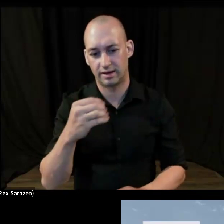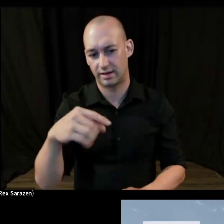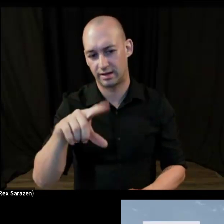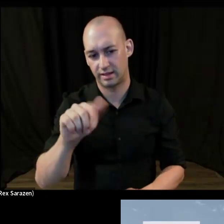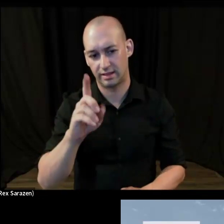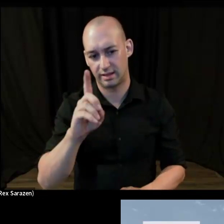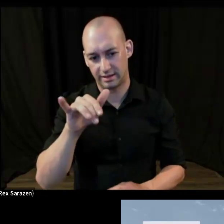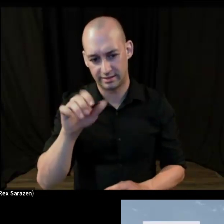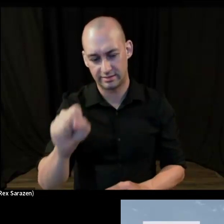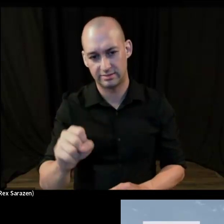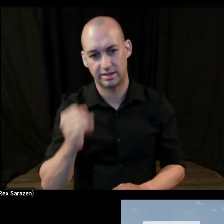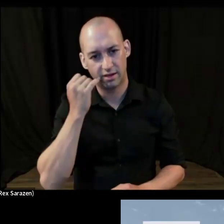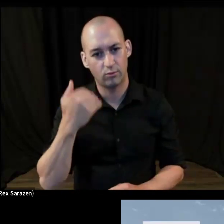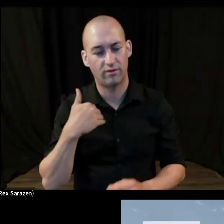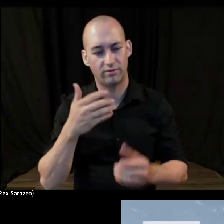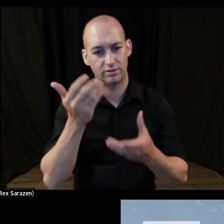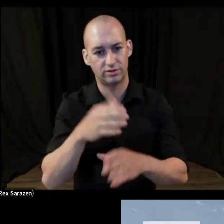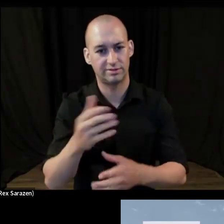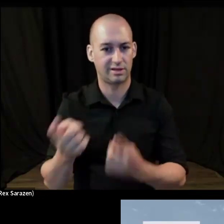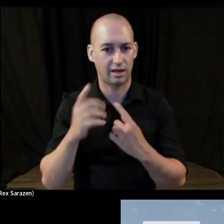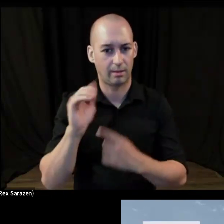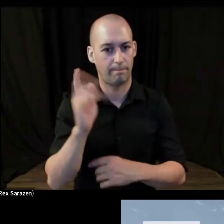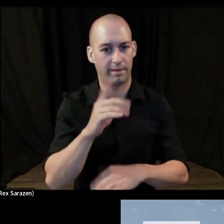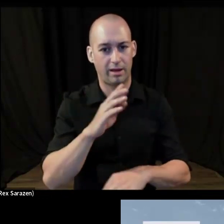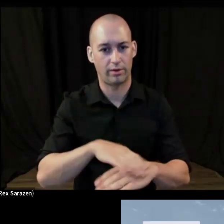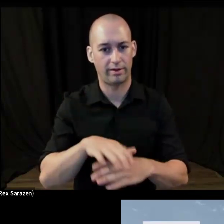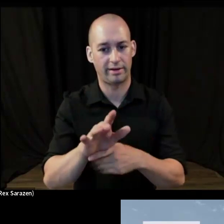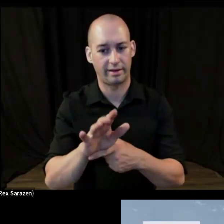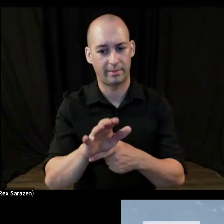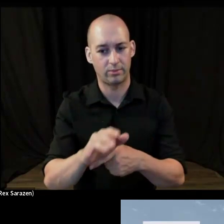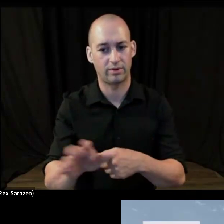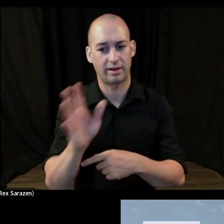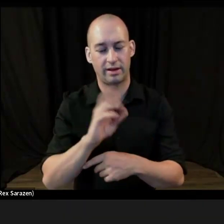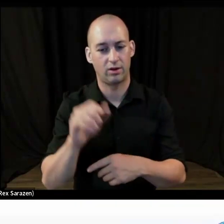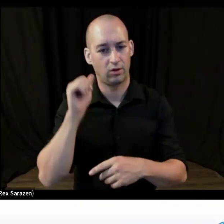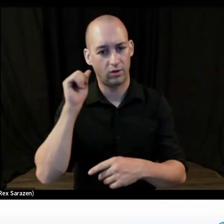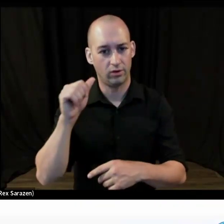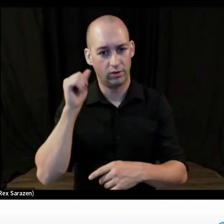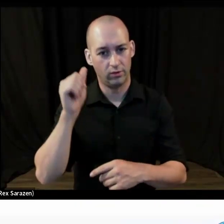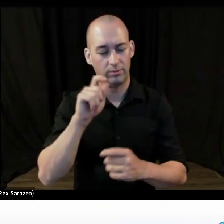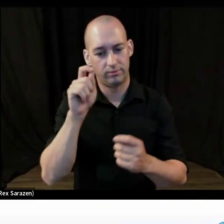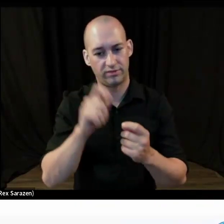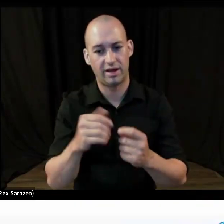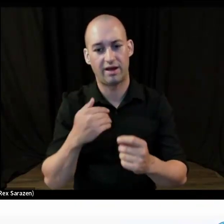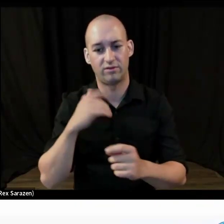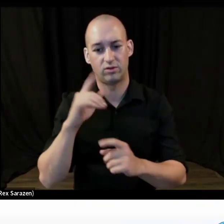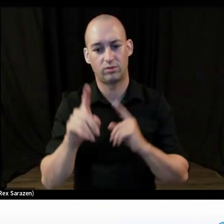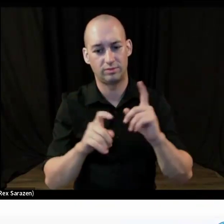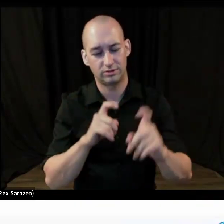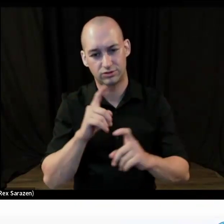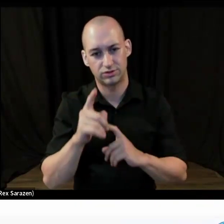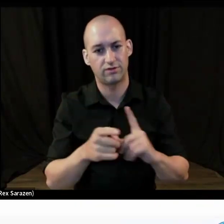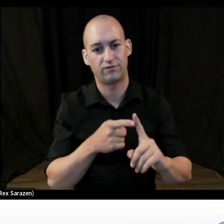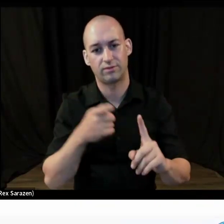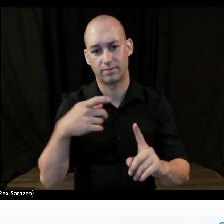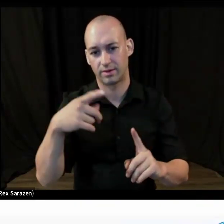have a chance, come back on camera and audio. Perfect. We have a question from Patrick about